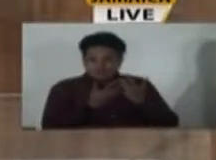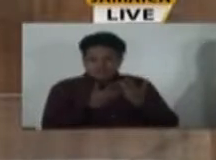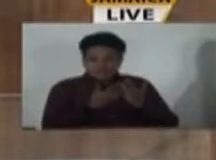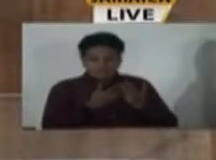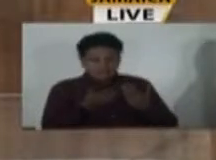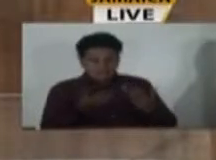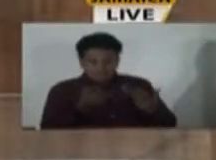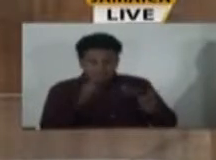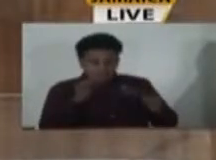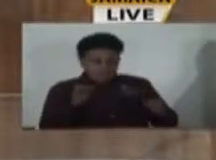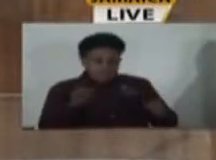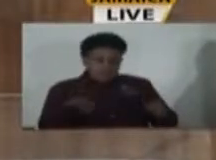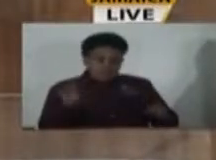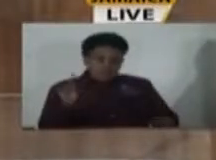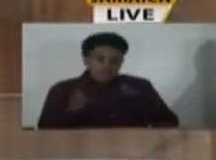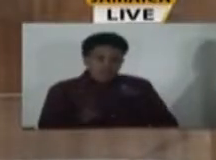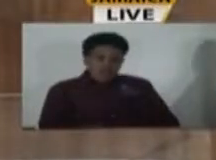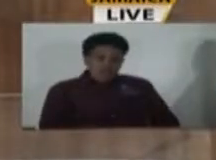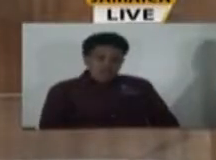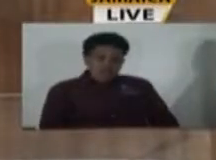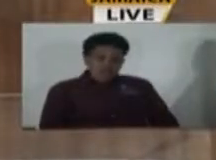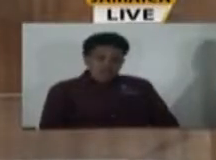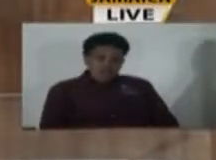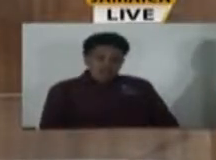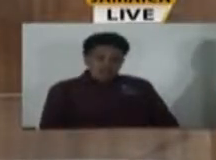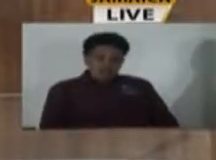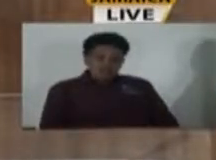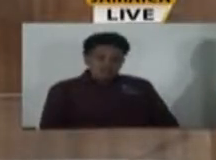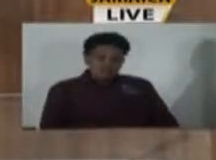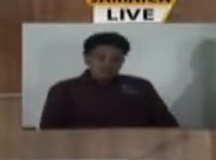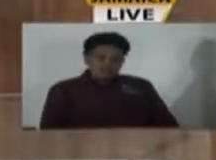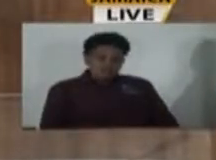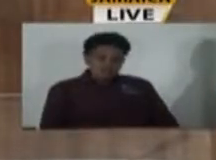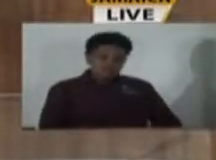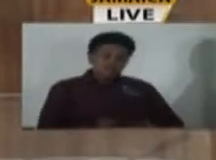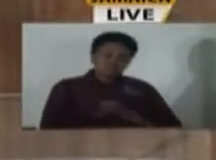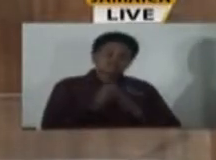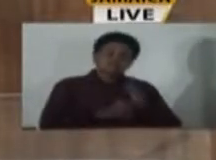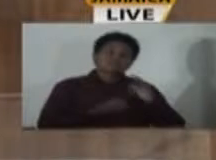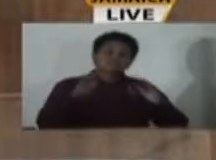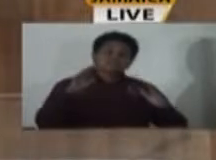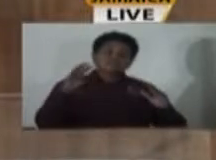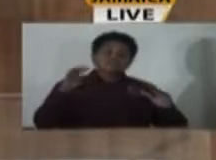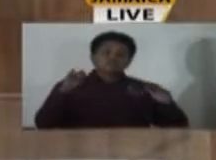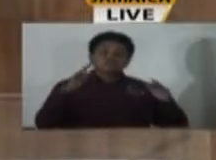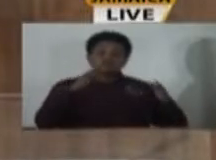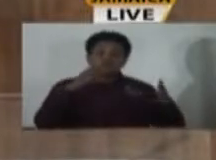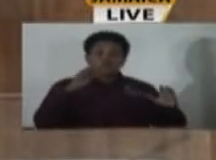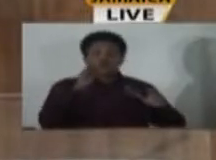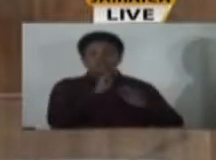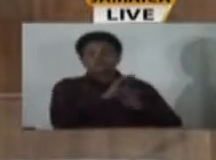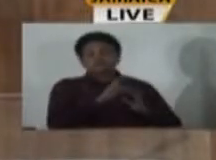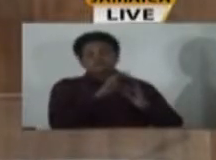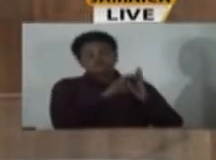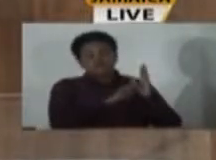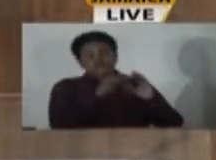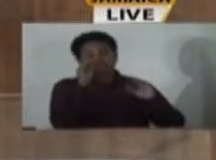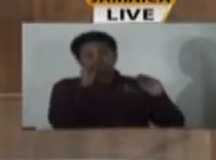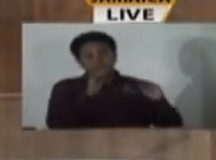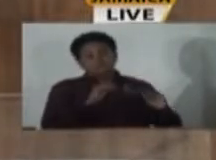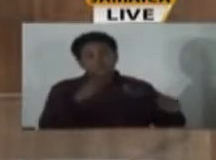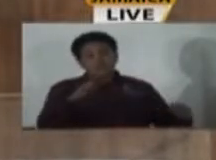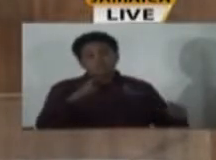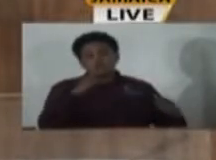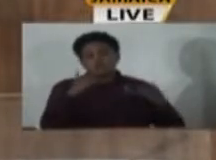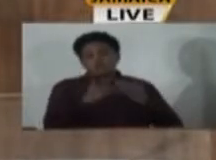in Section 54 of that, which is a section that allows the minister to make regulations, a